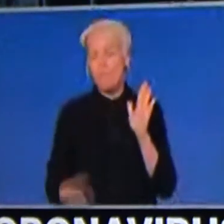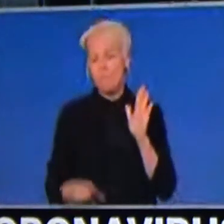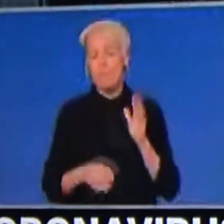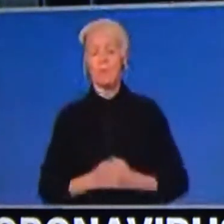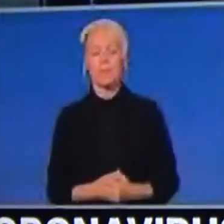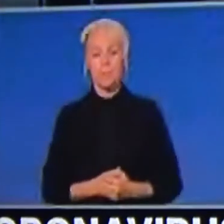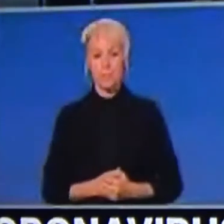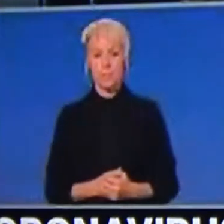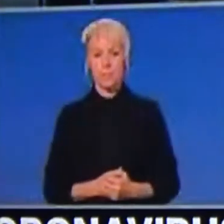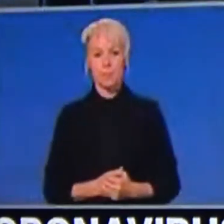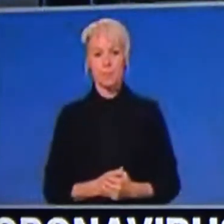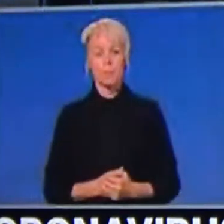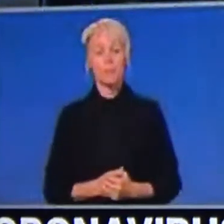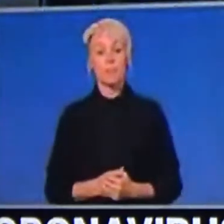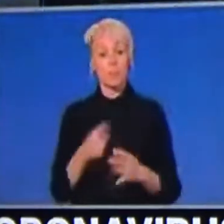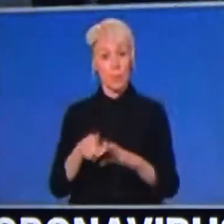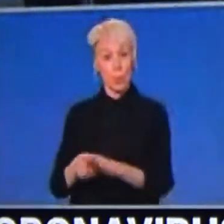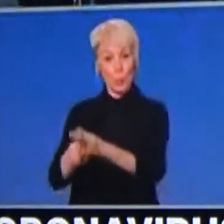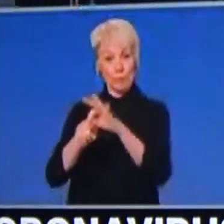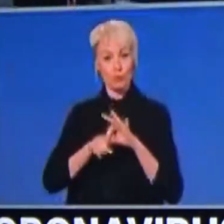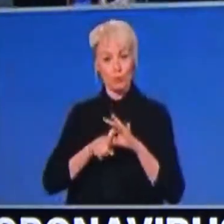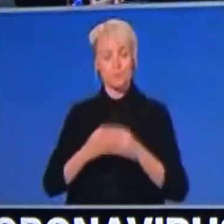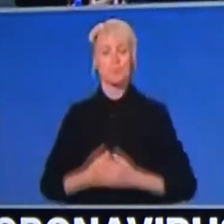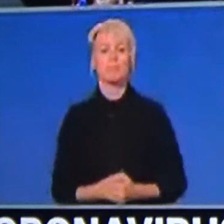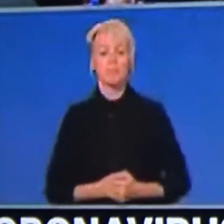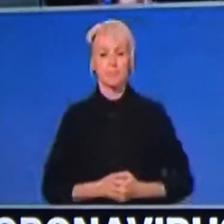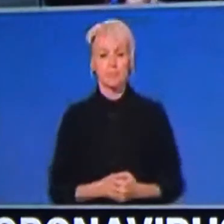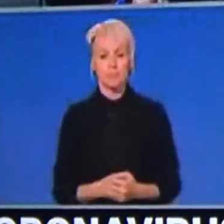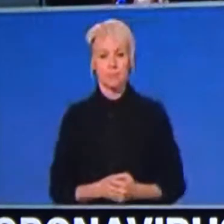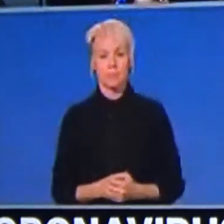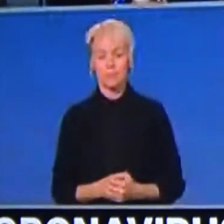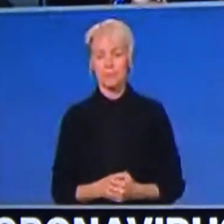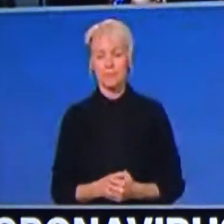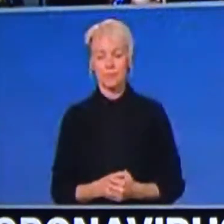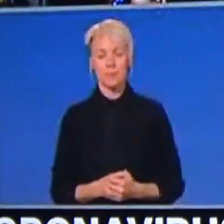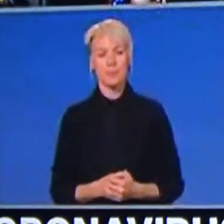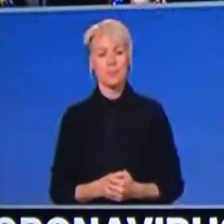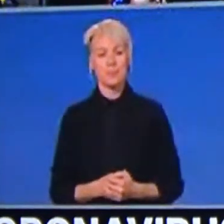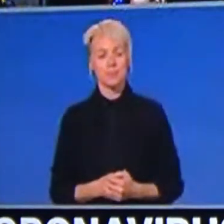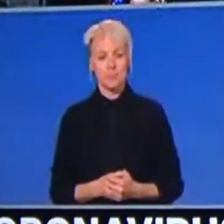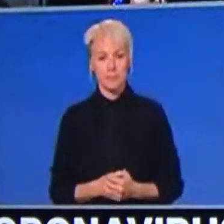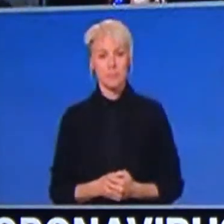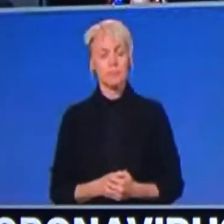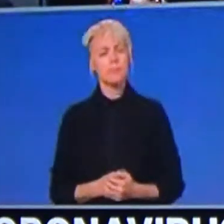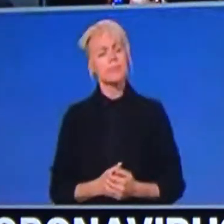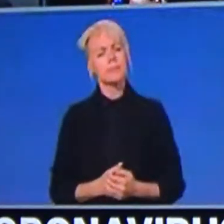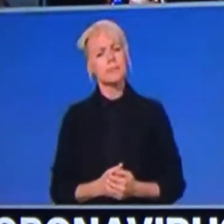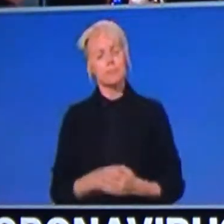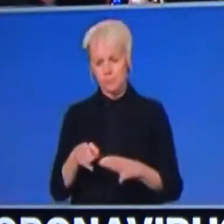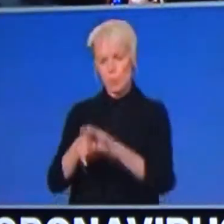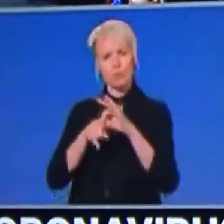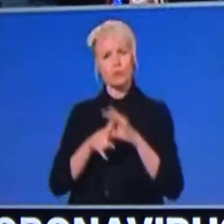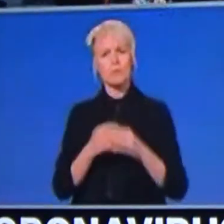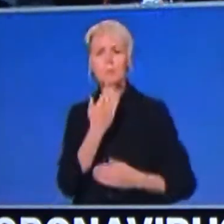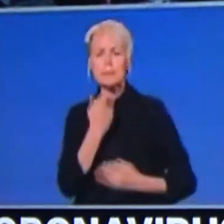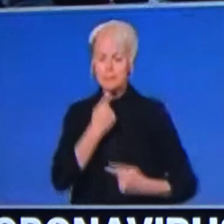We'll start on this side this time. Mal, did you want to go first, or I was just going to move across? So. Thanks, Peter. Could you elaborate on what you were saying,